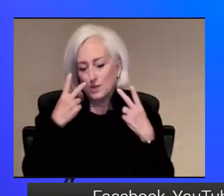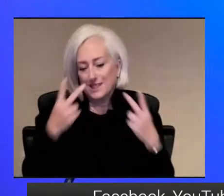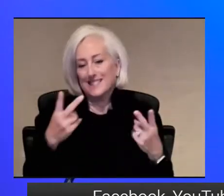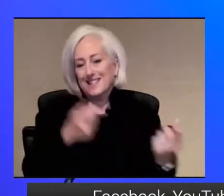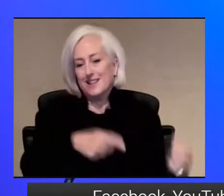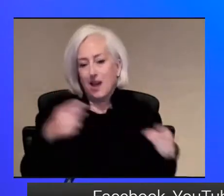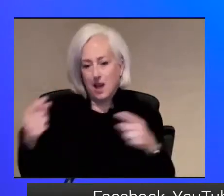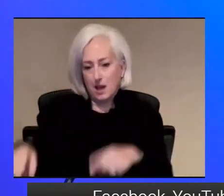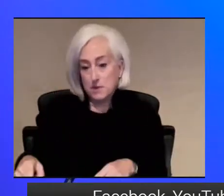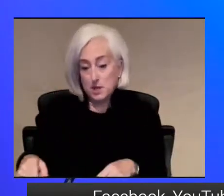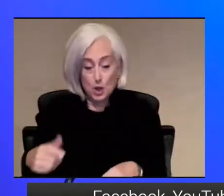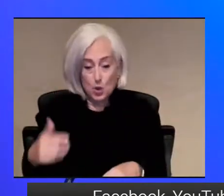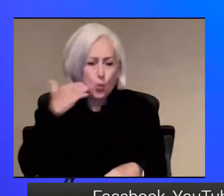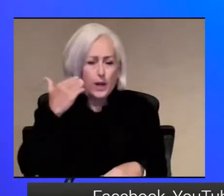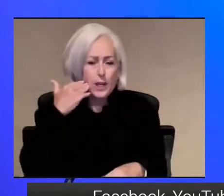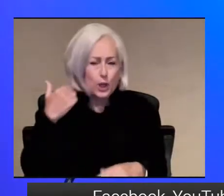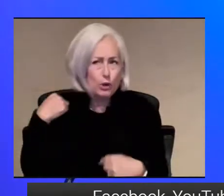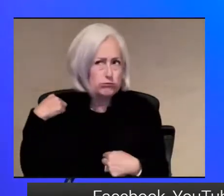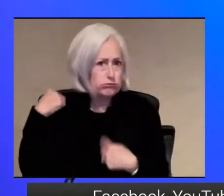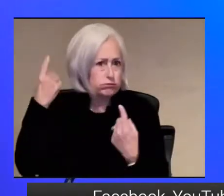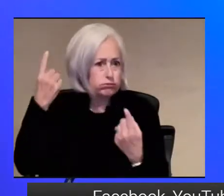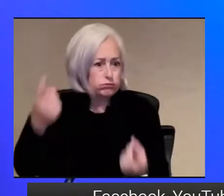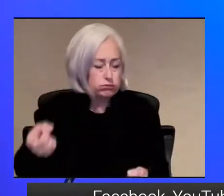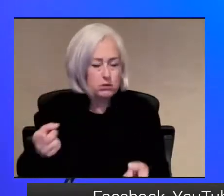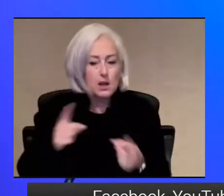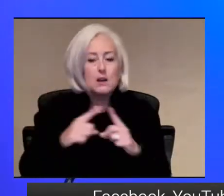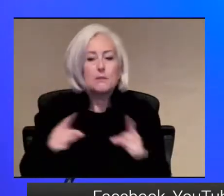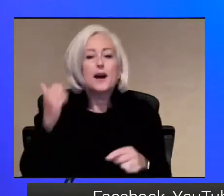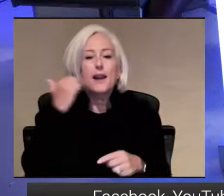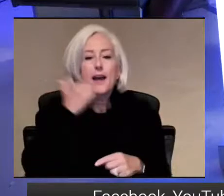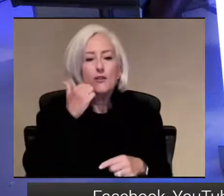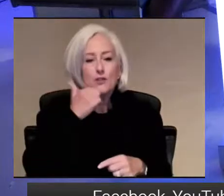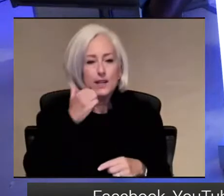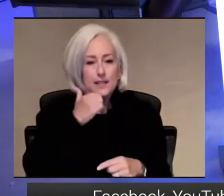those fears every day when our children are not around us.